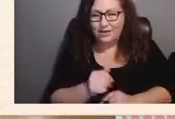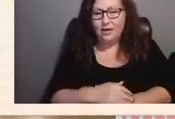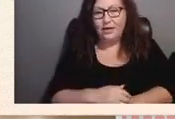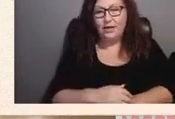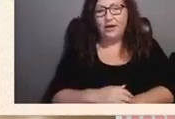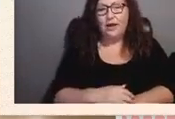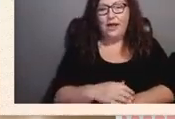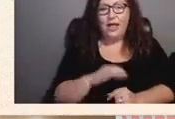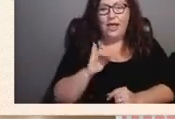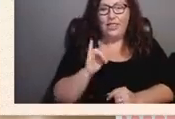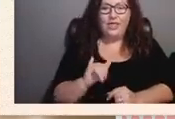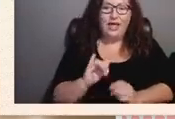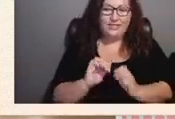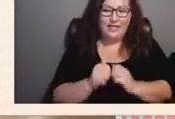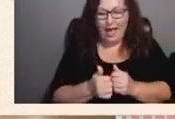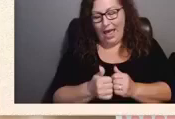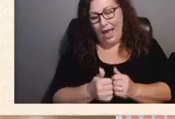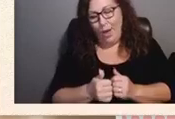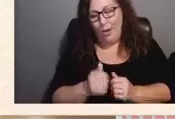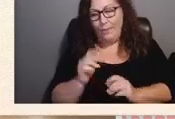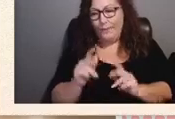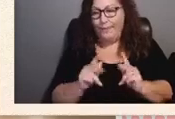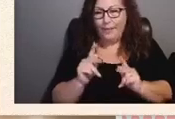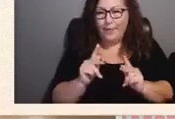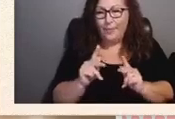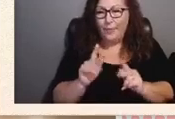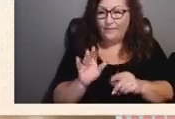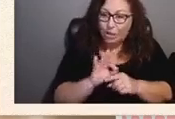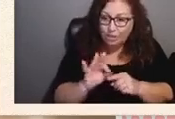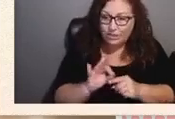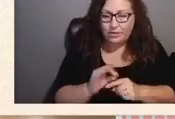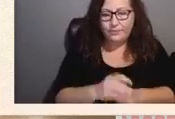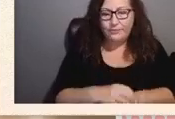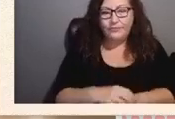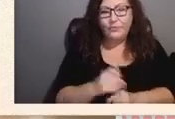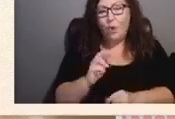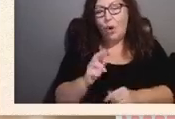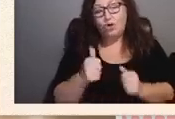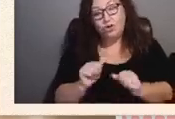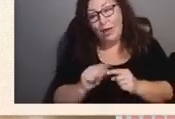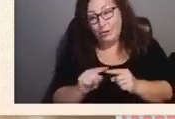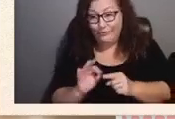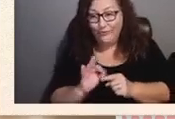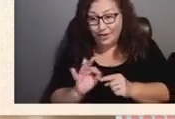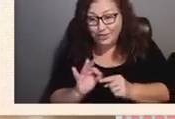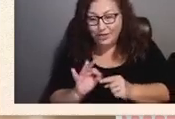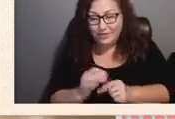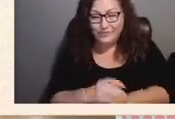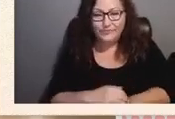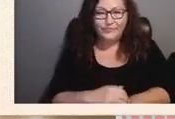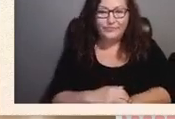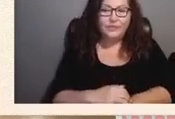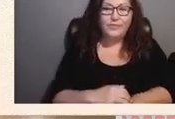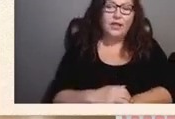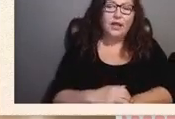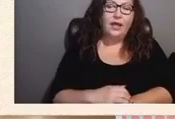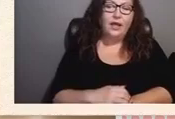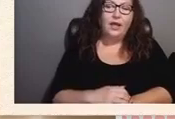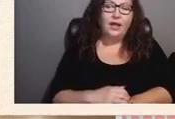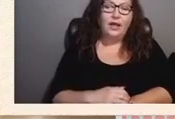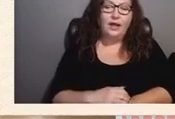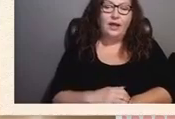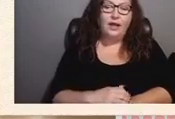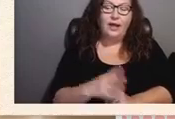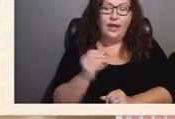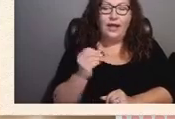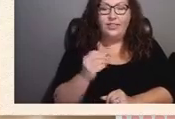how people function or try to function. And they usually